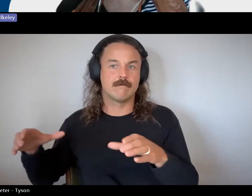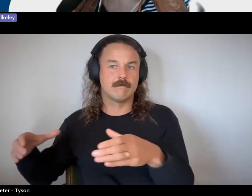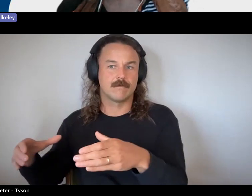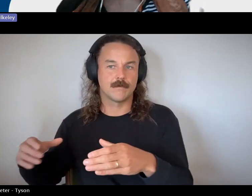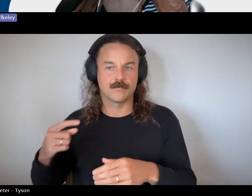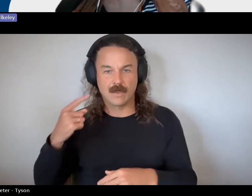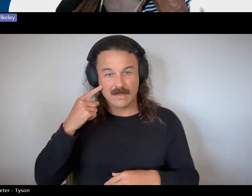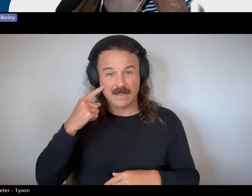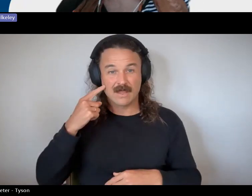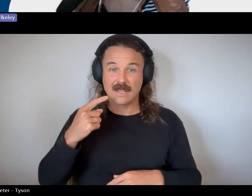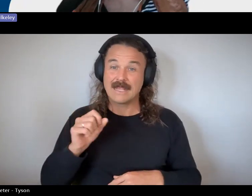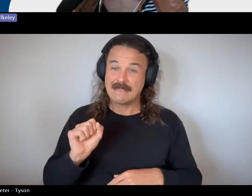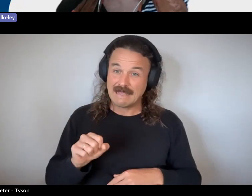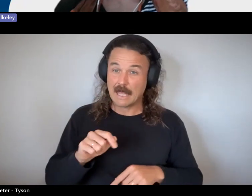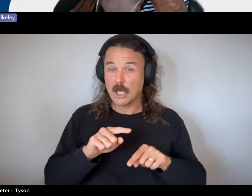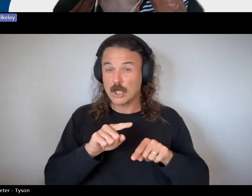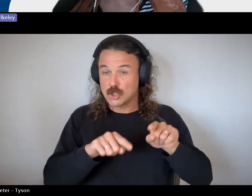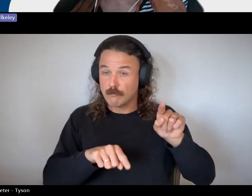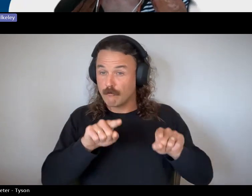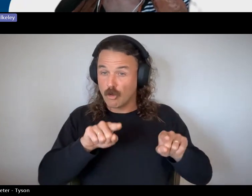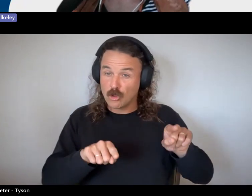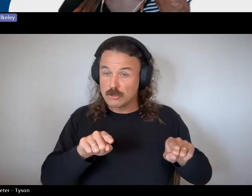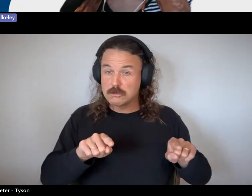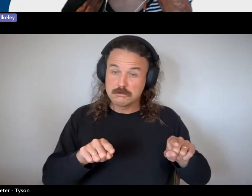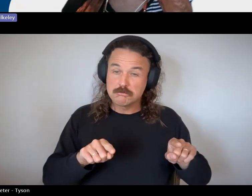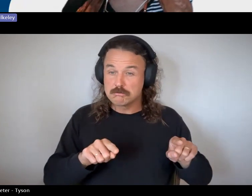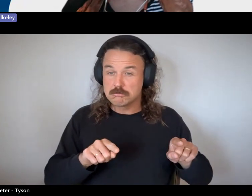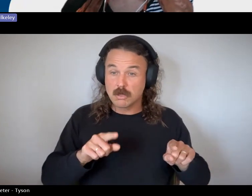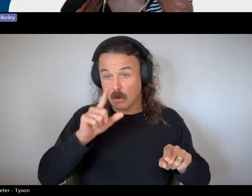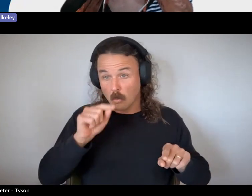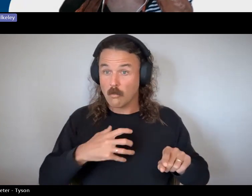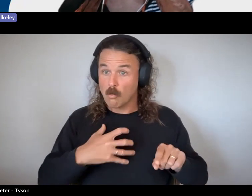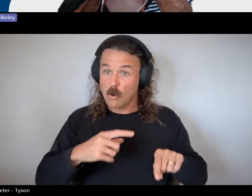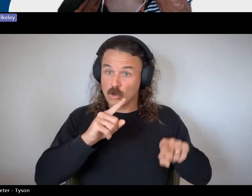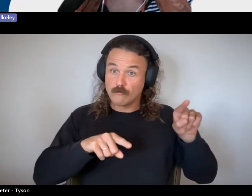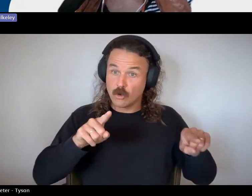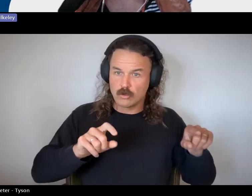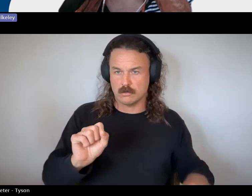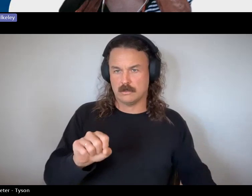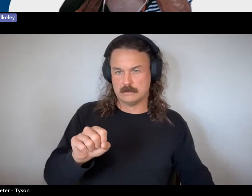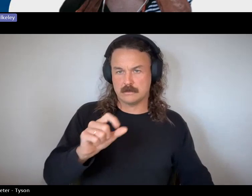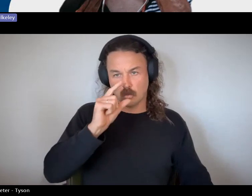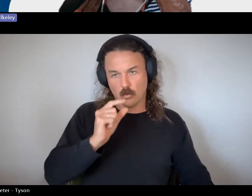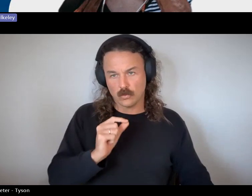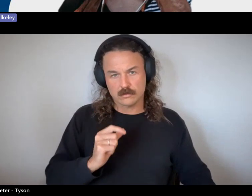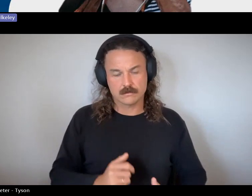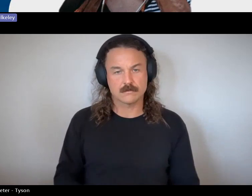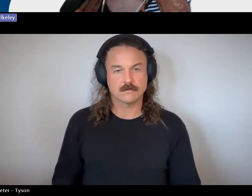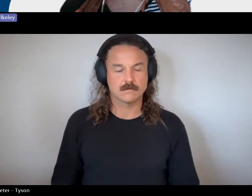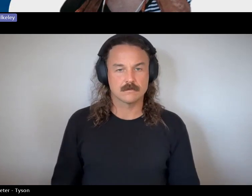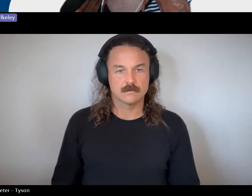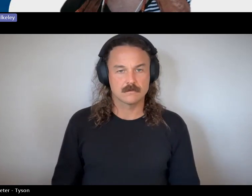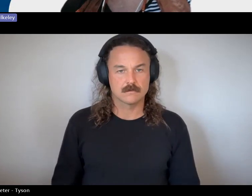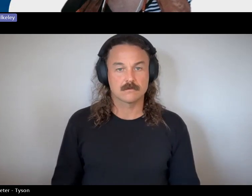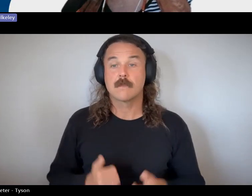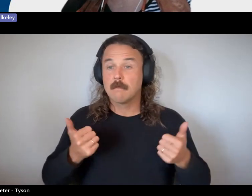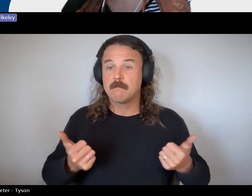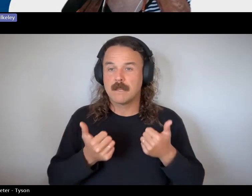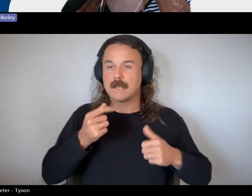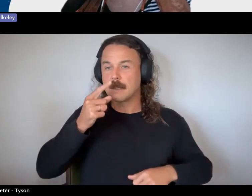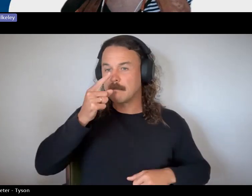Could we do more? Yes, I think so. There's a a range of voices that we didn't hear. We